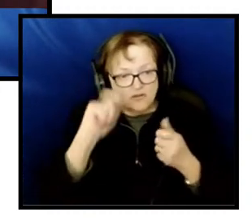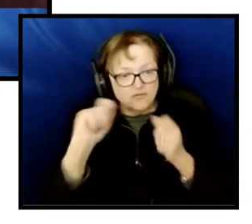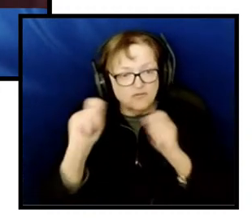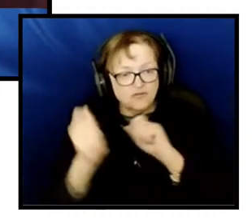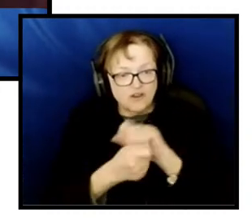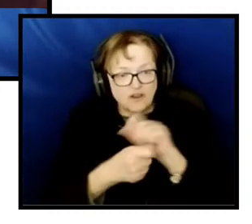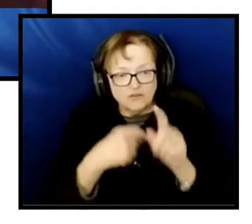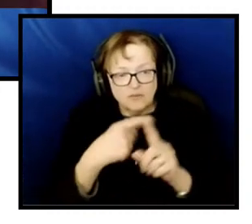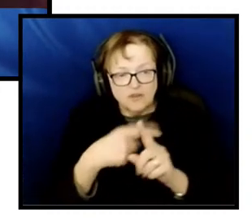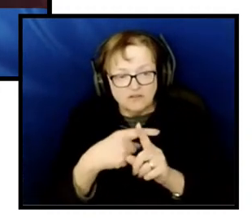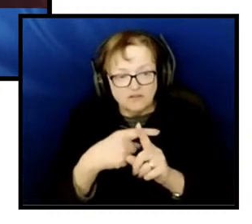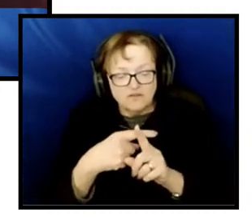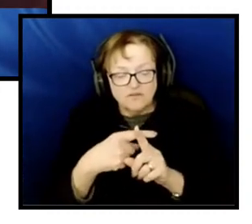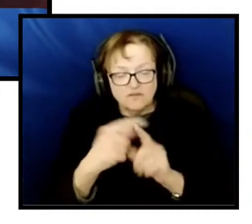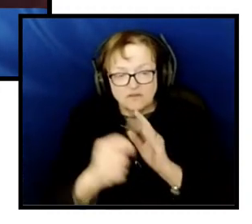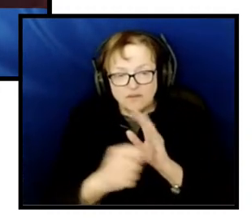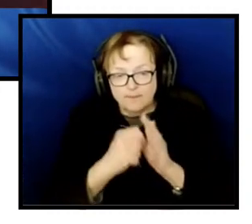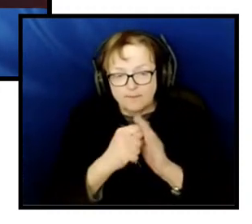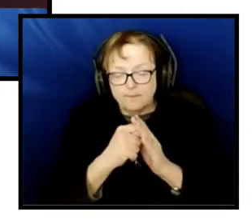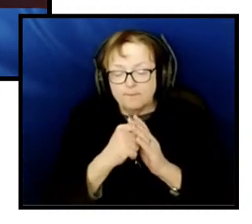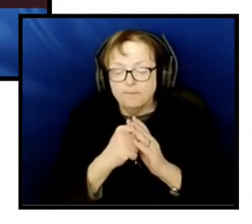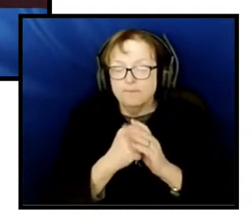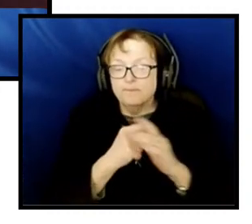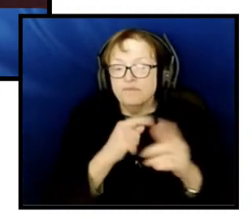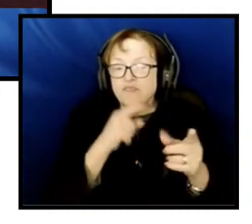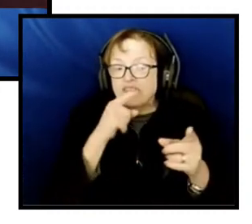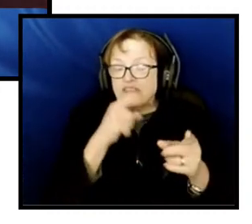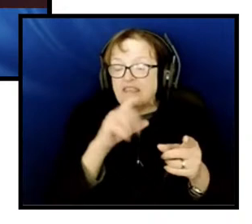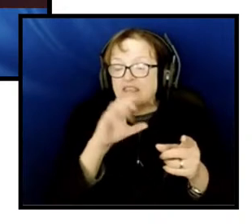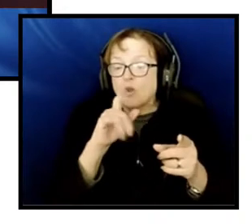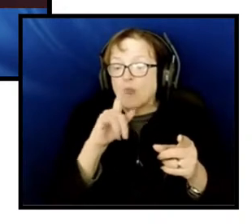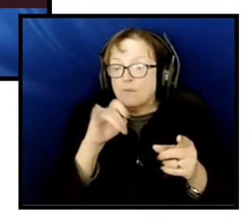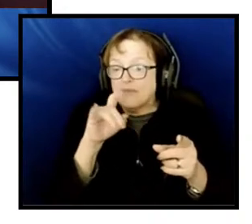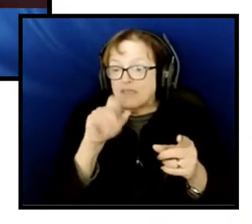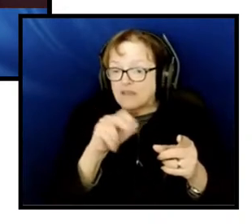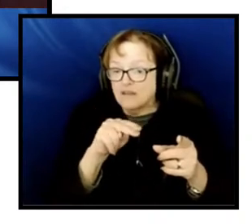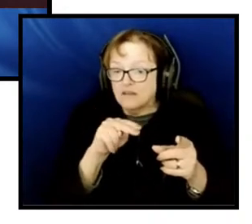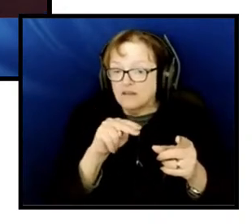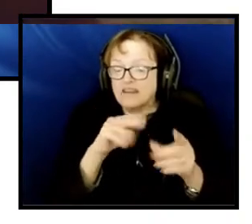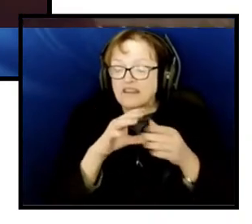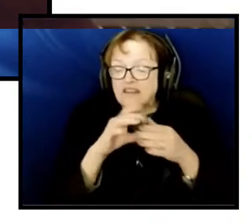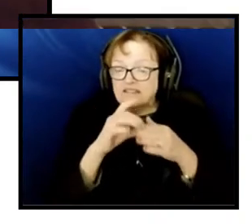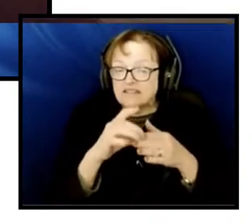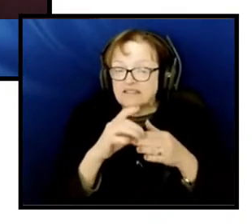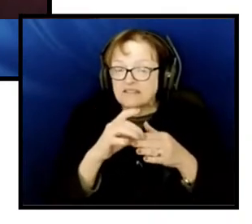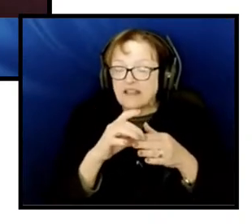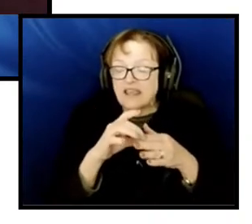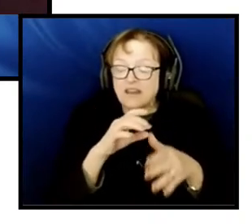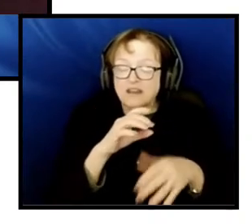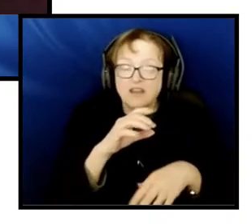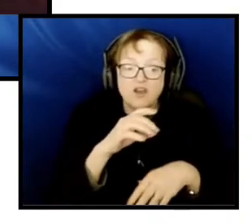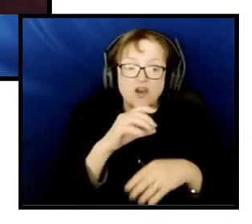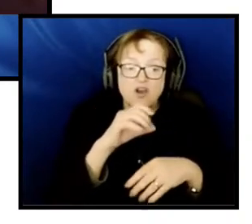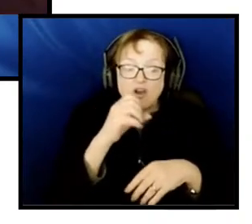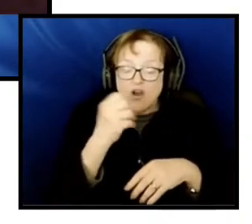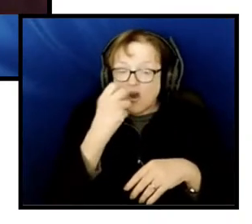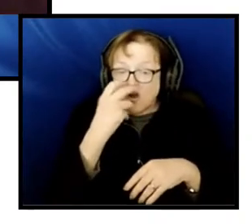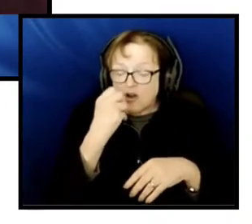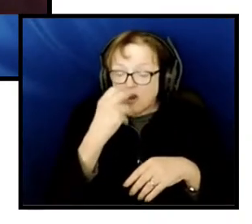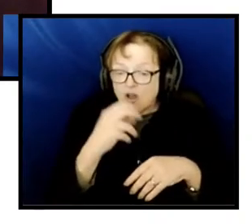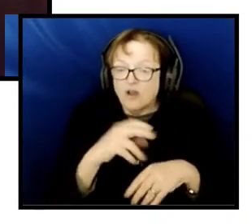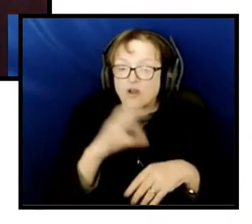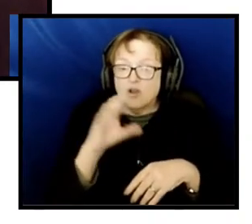As a multidisciplinary Colombian artist, Gabriel has directed shows and readings in Hong Kong, Colombia, and right here in New York